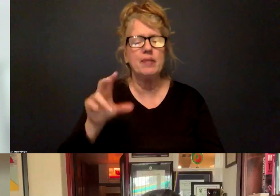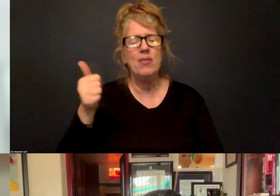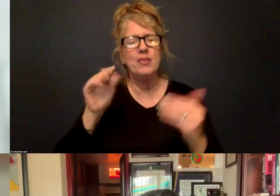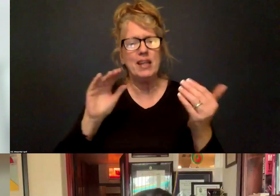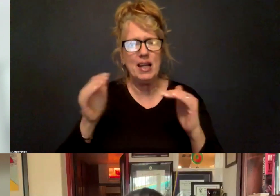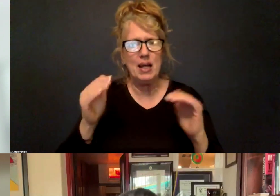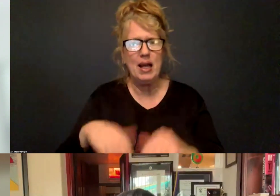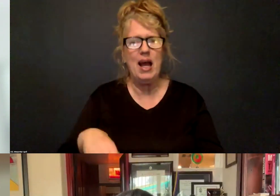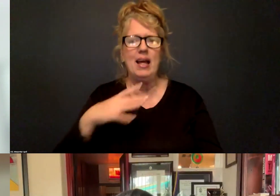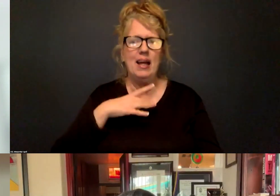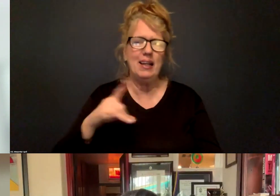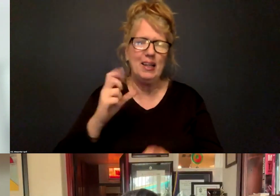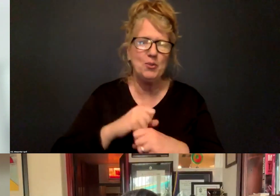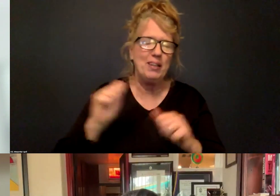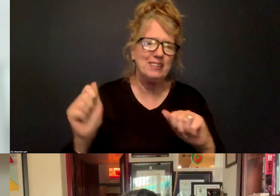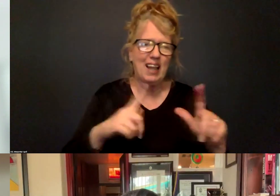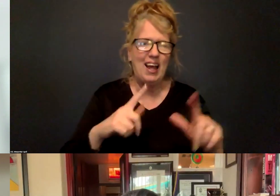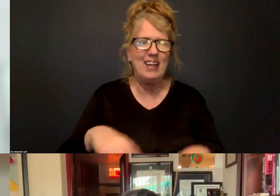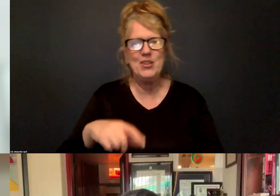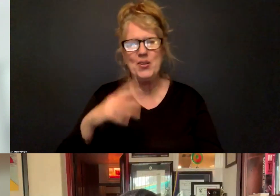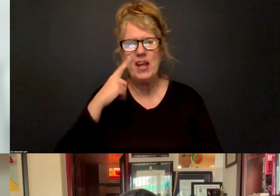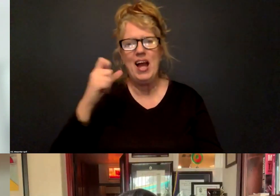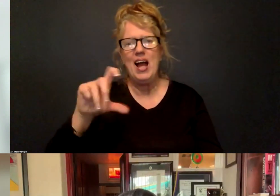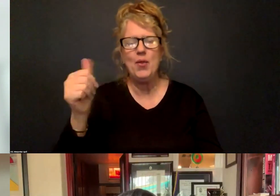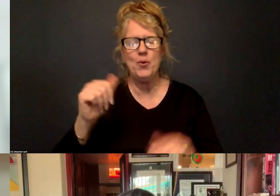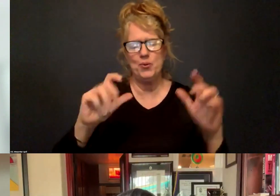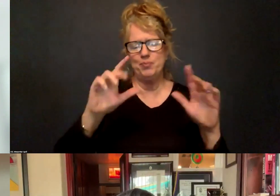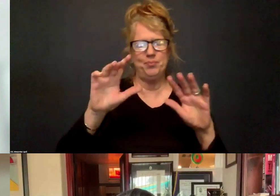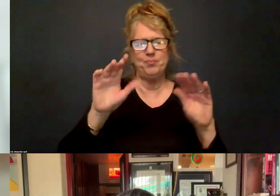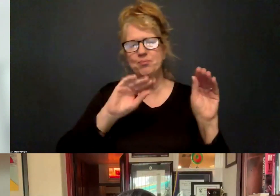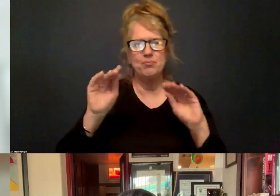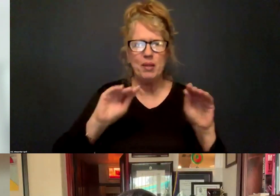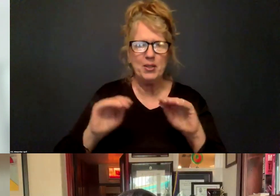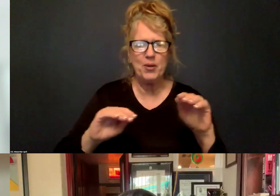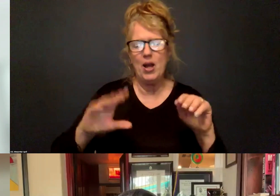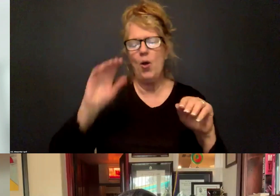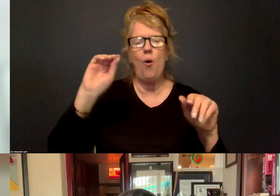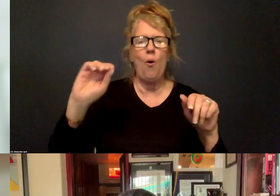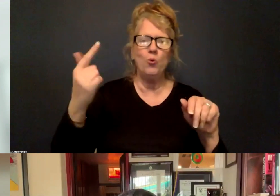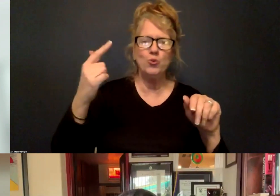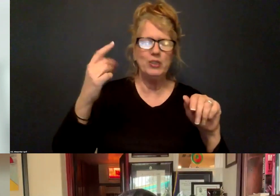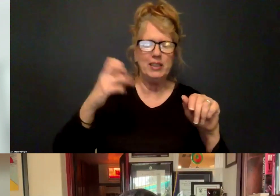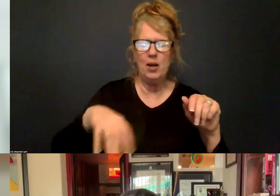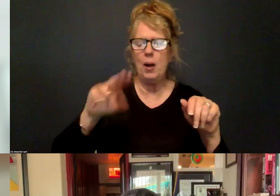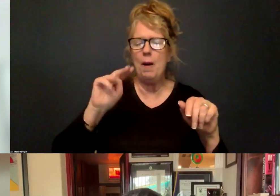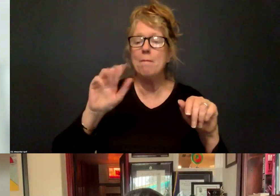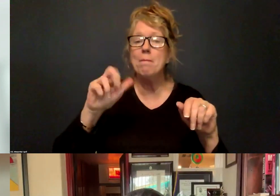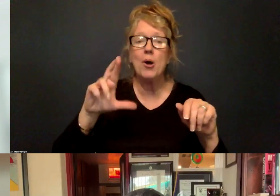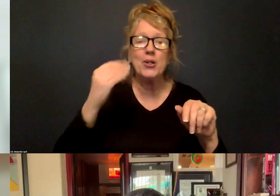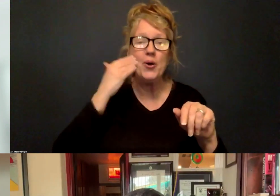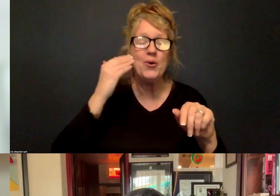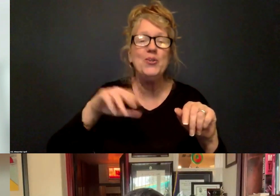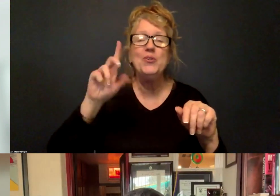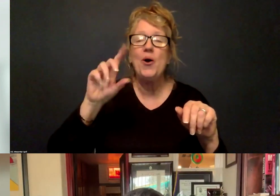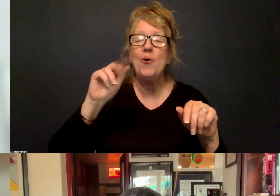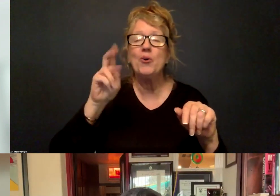like to make slides. I have another one I've been playing around with where it's got like the OG Super Mario from Donkey Kong, where he was made out